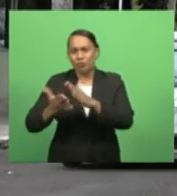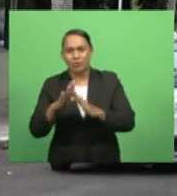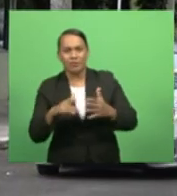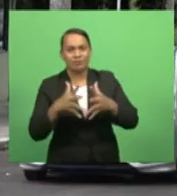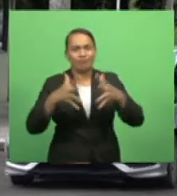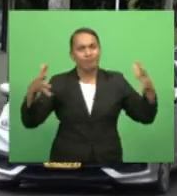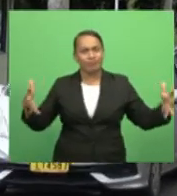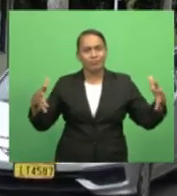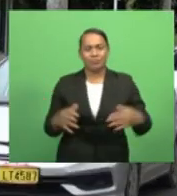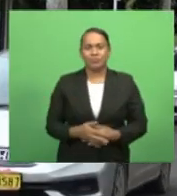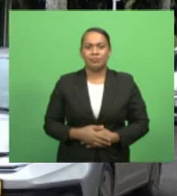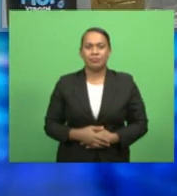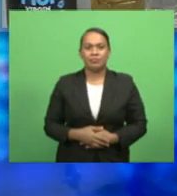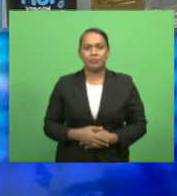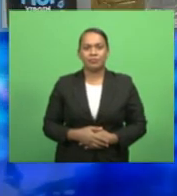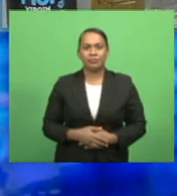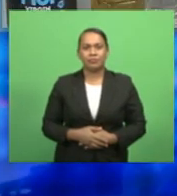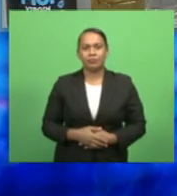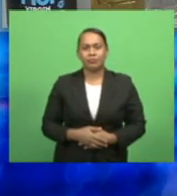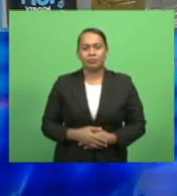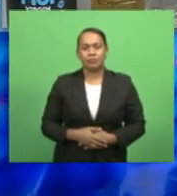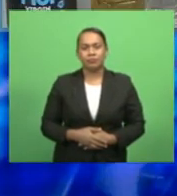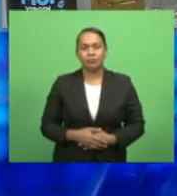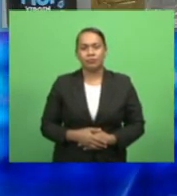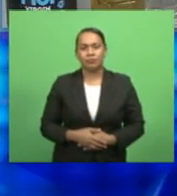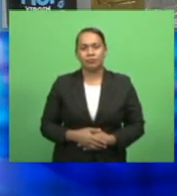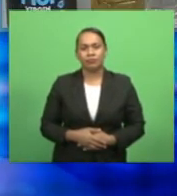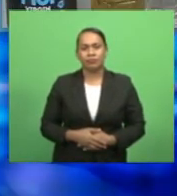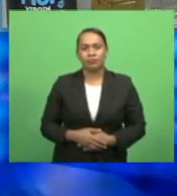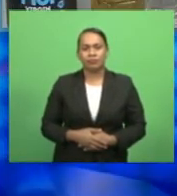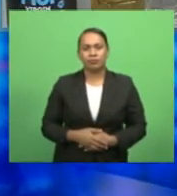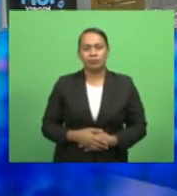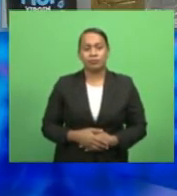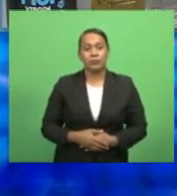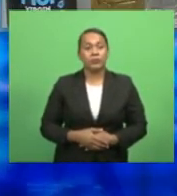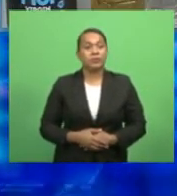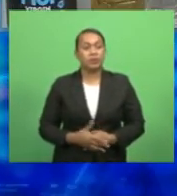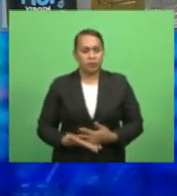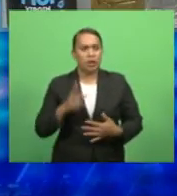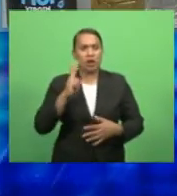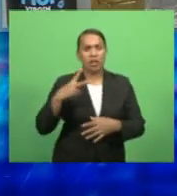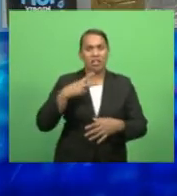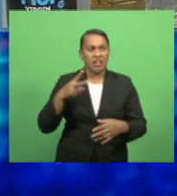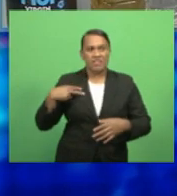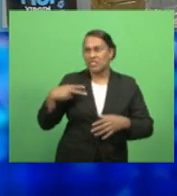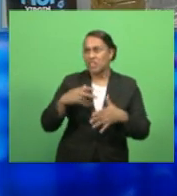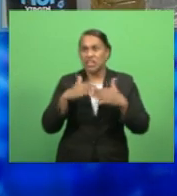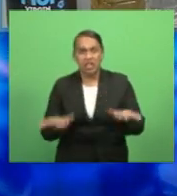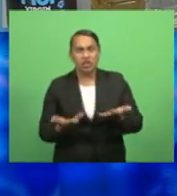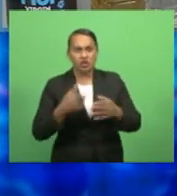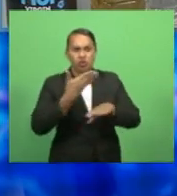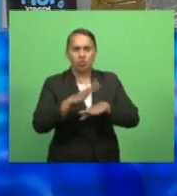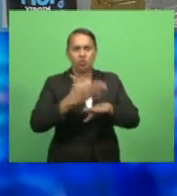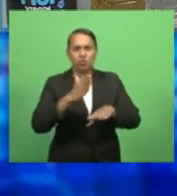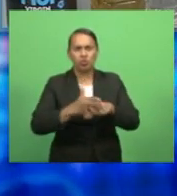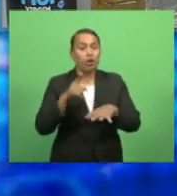Rakautonga, FBC News. Following rebranding after 3 decades, the Fiji Coconut Millers Private Limited is now